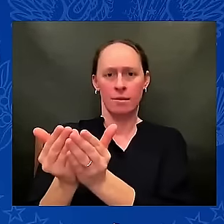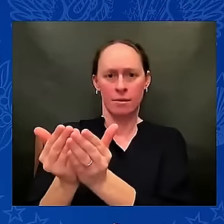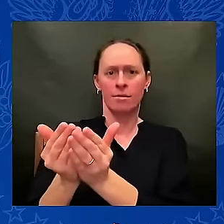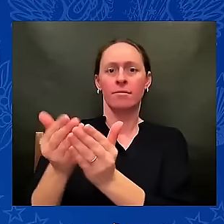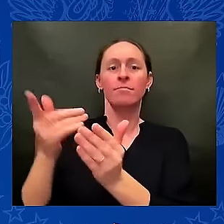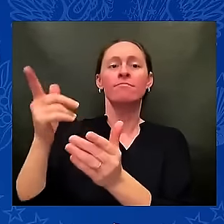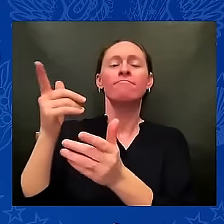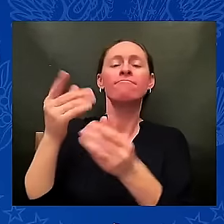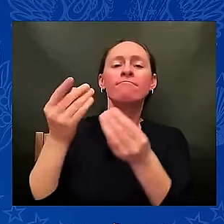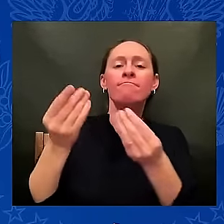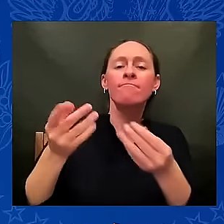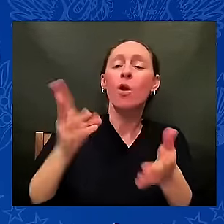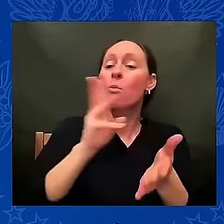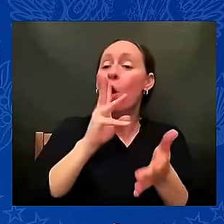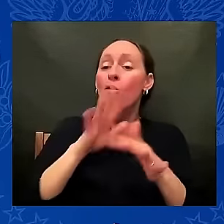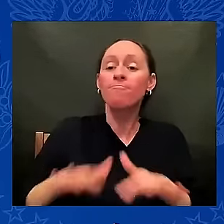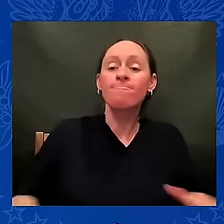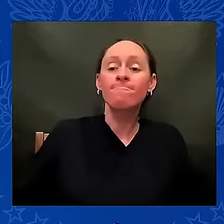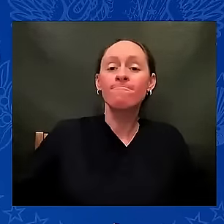done.